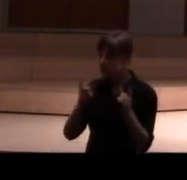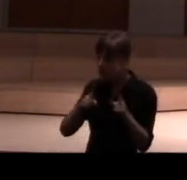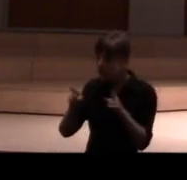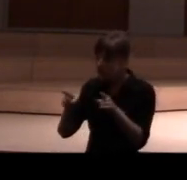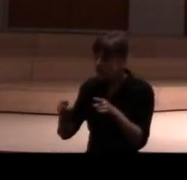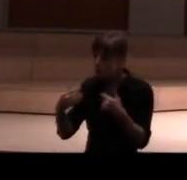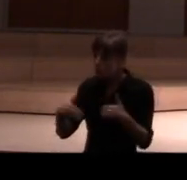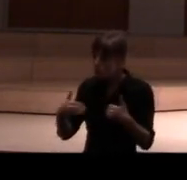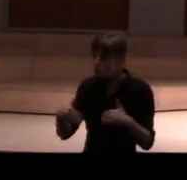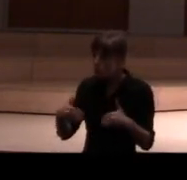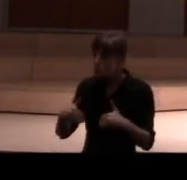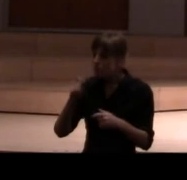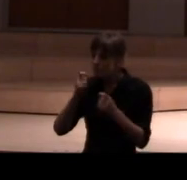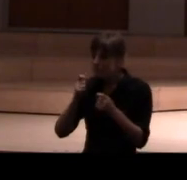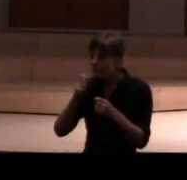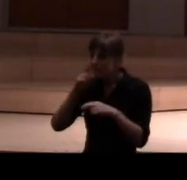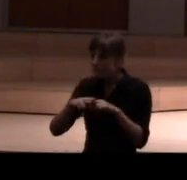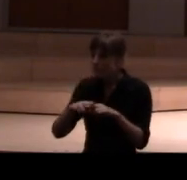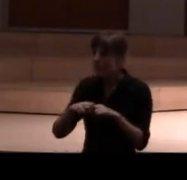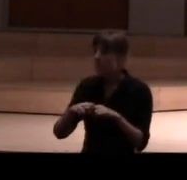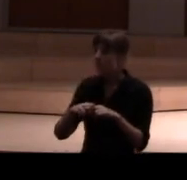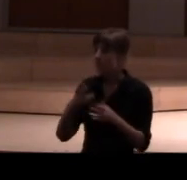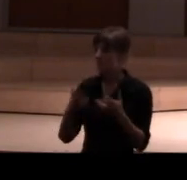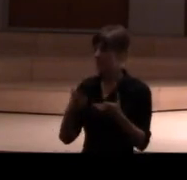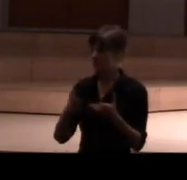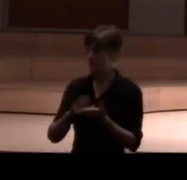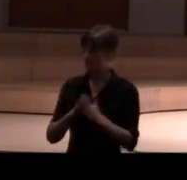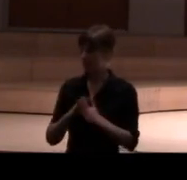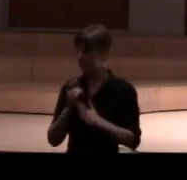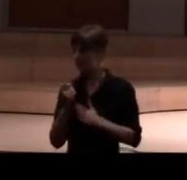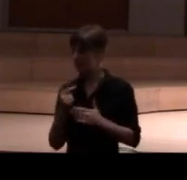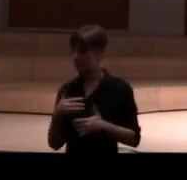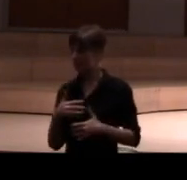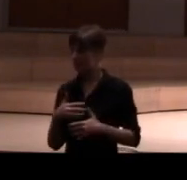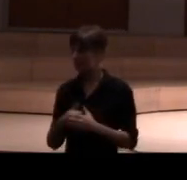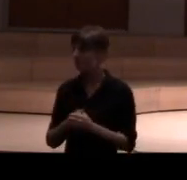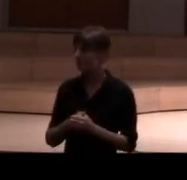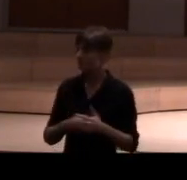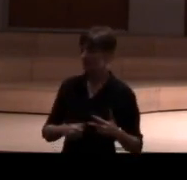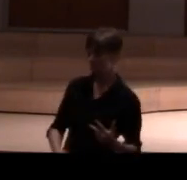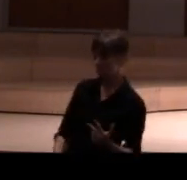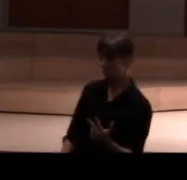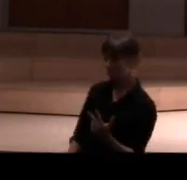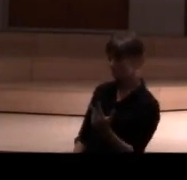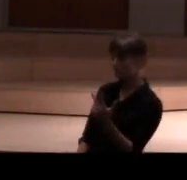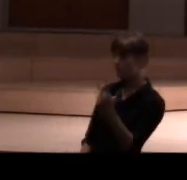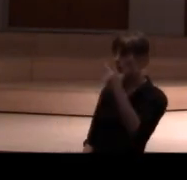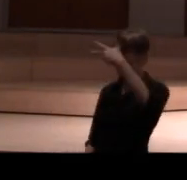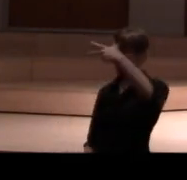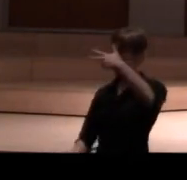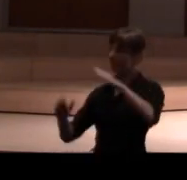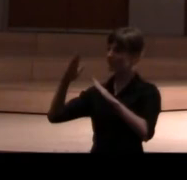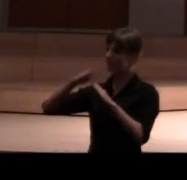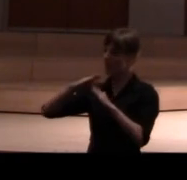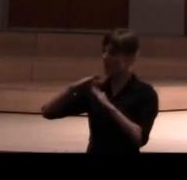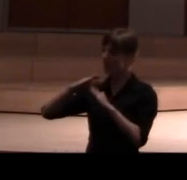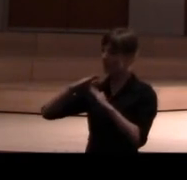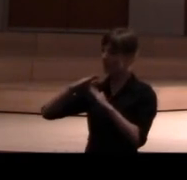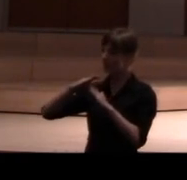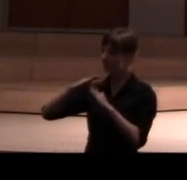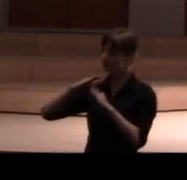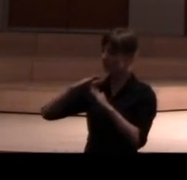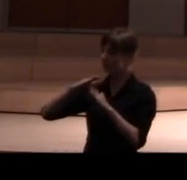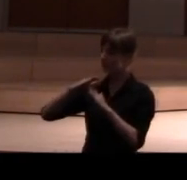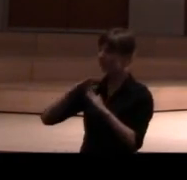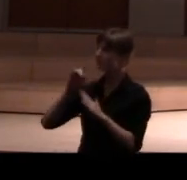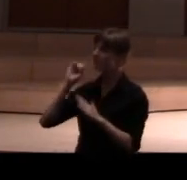more fun. Maybe things even get scary. Now, you're at the very top of the roller coaster.